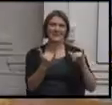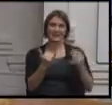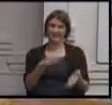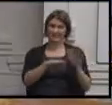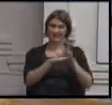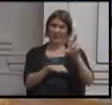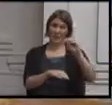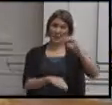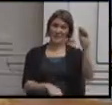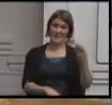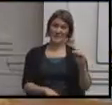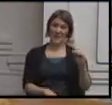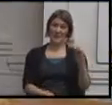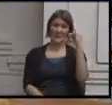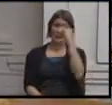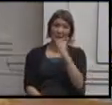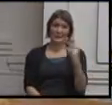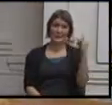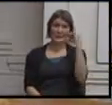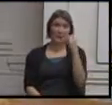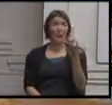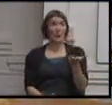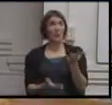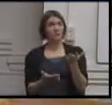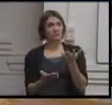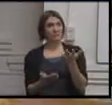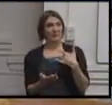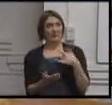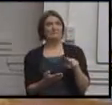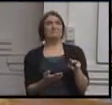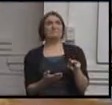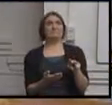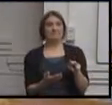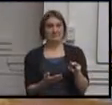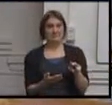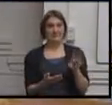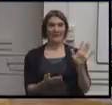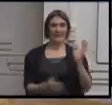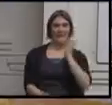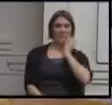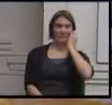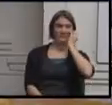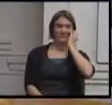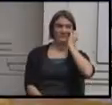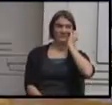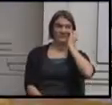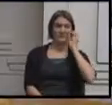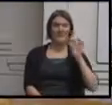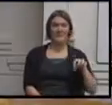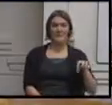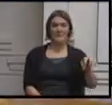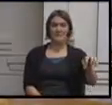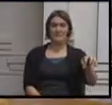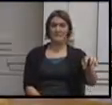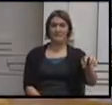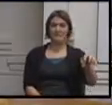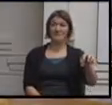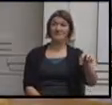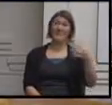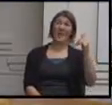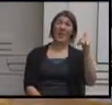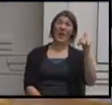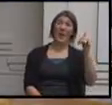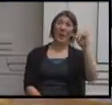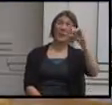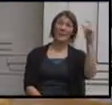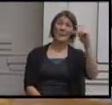on. But it is reasonable to believe that the homes that are shown here in the